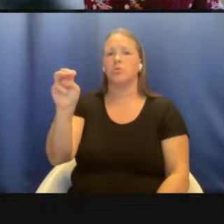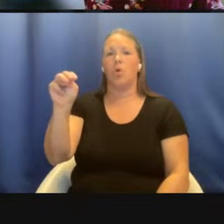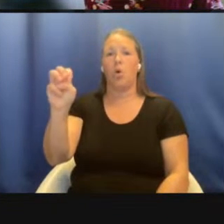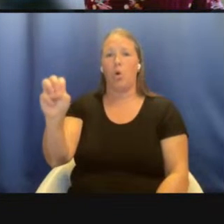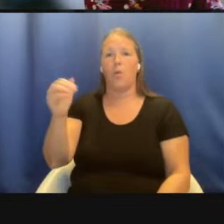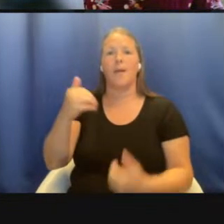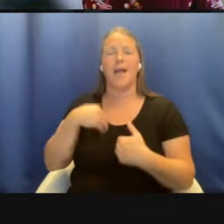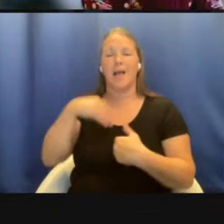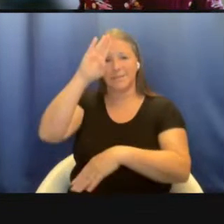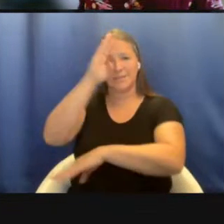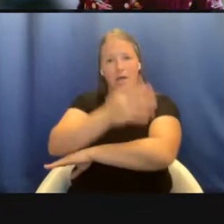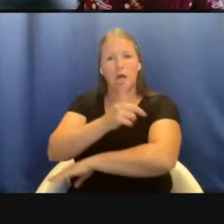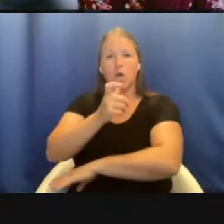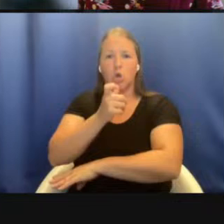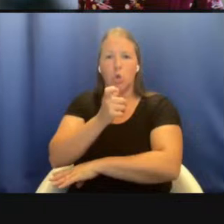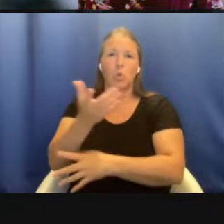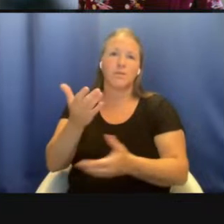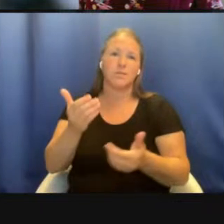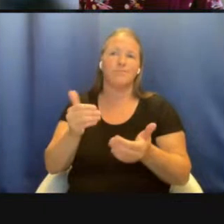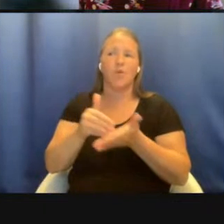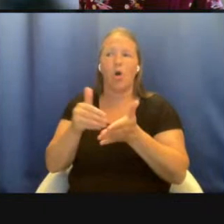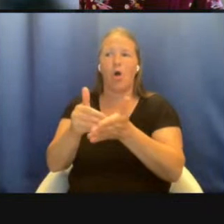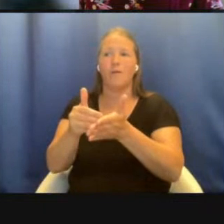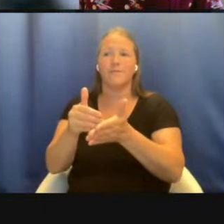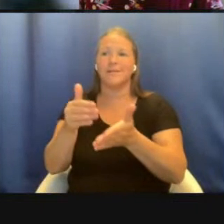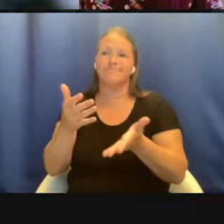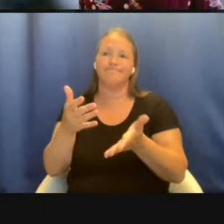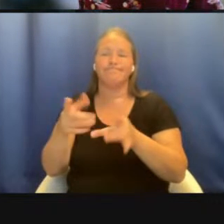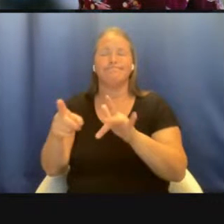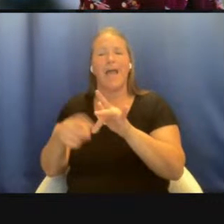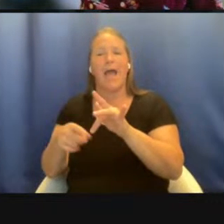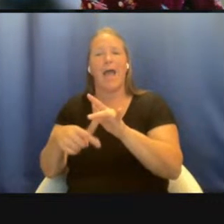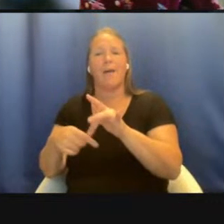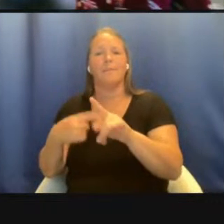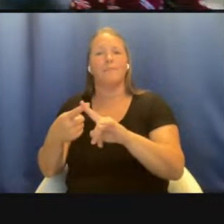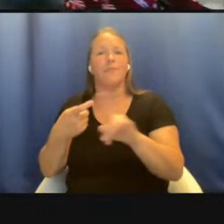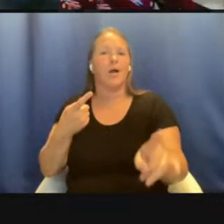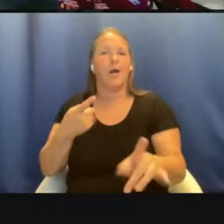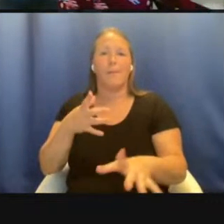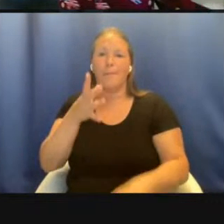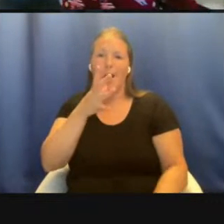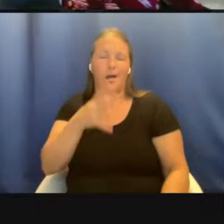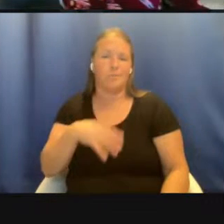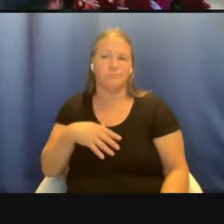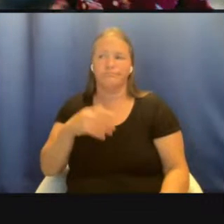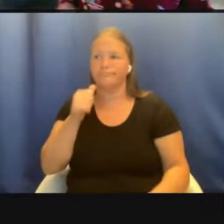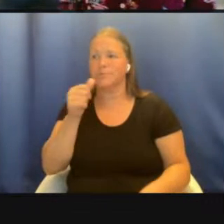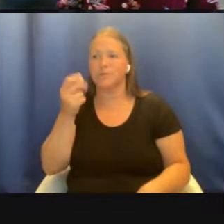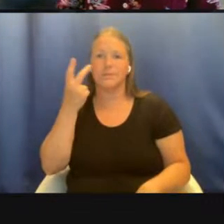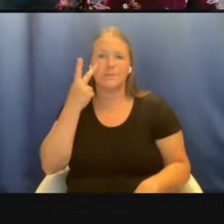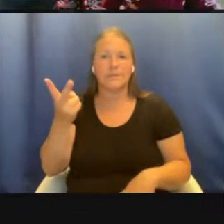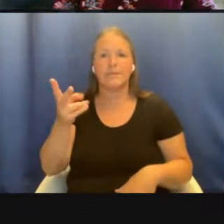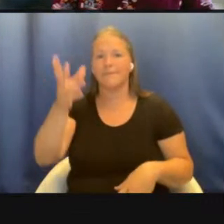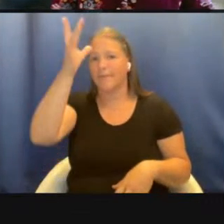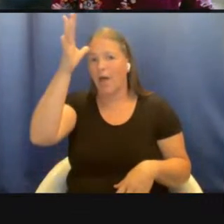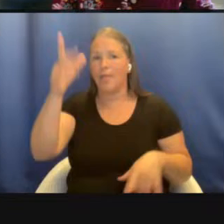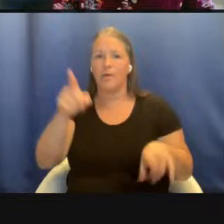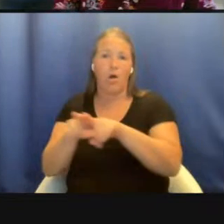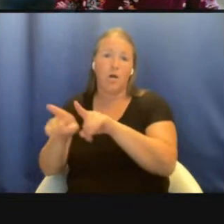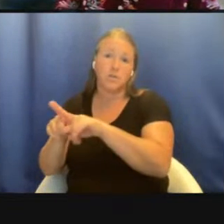absence from his mother, and certainly the feeling of absence from his father. And I think in the image you see of the little